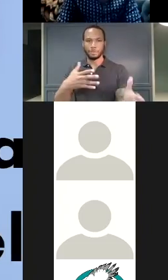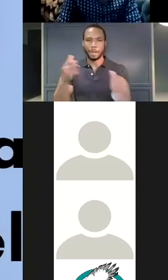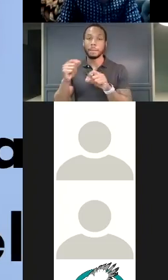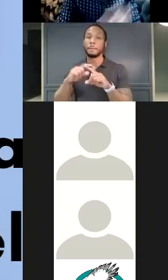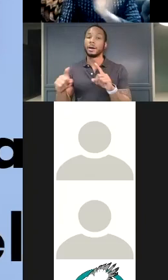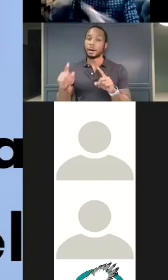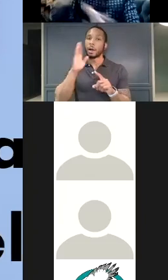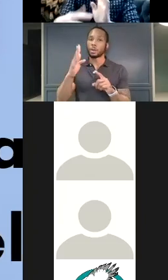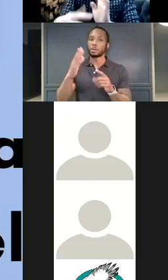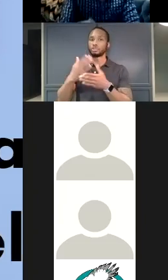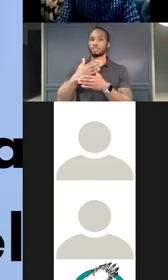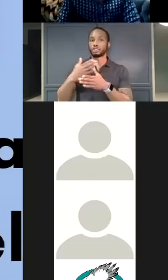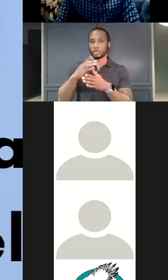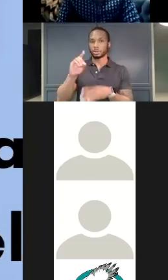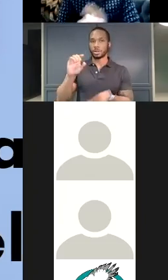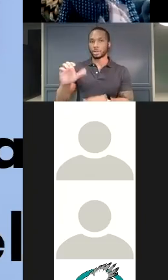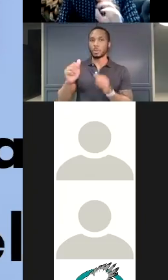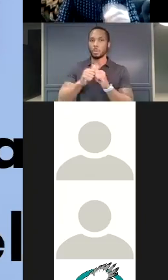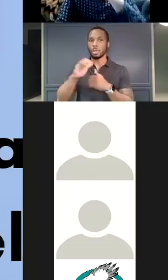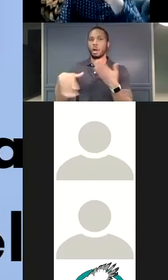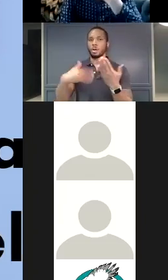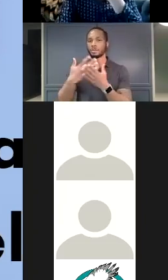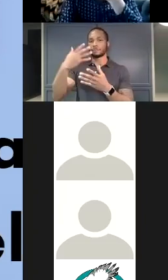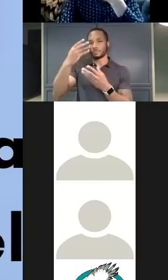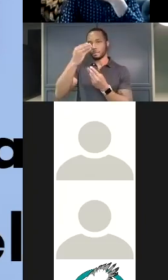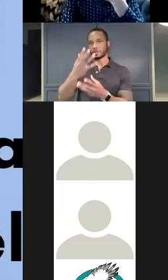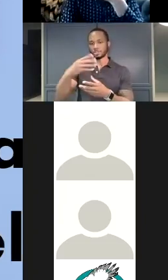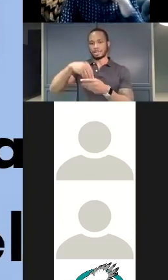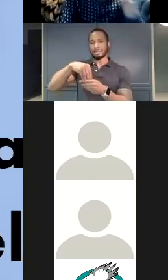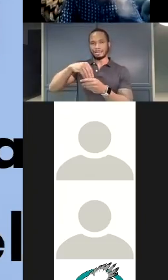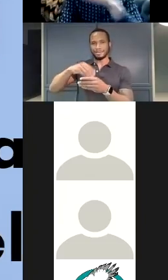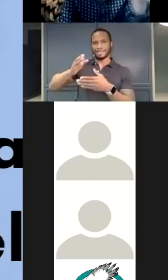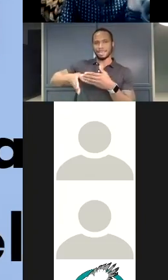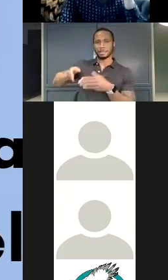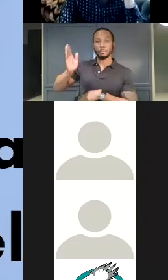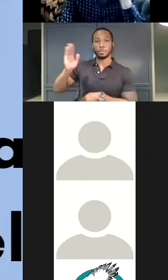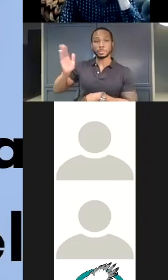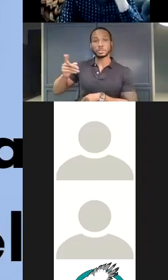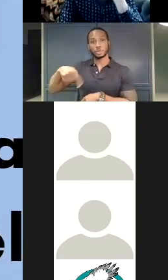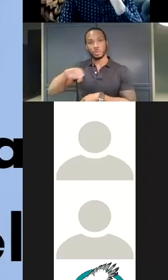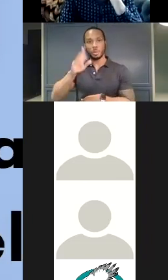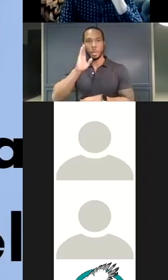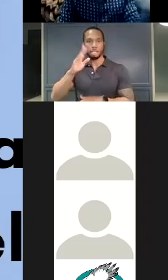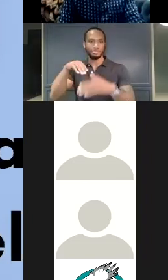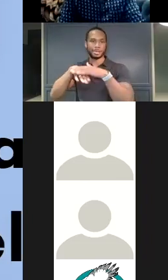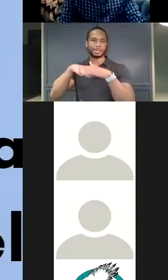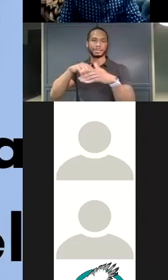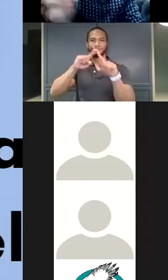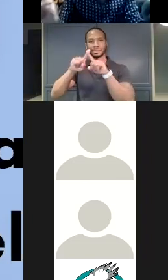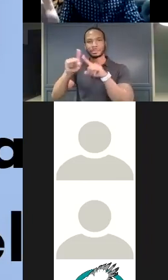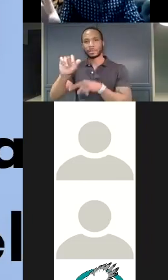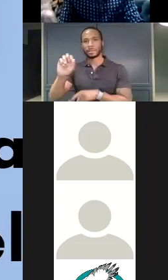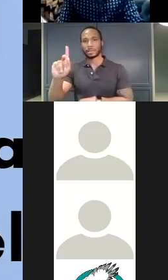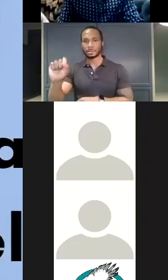share a document that has all the information in it at the end. And so you'll be able to access all the links. So there are